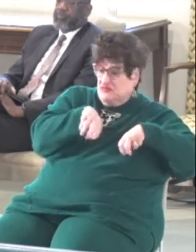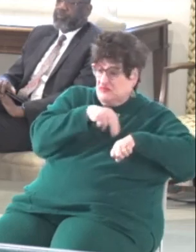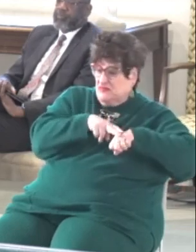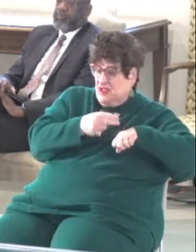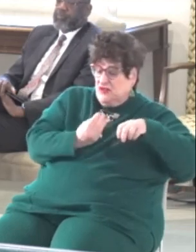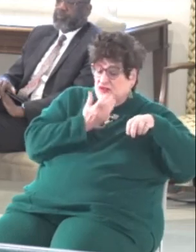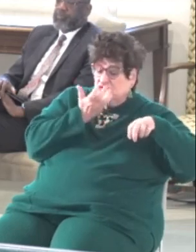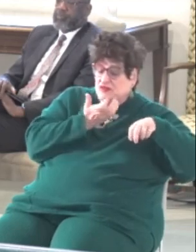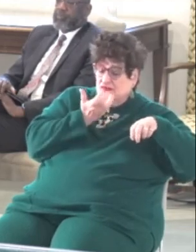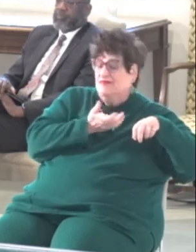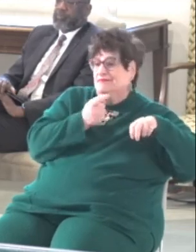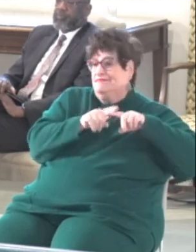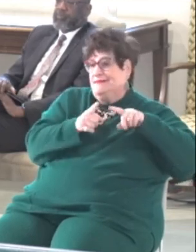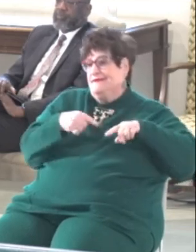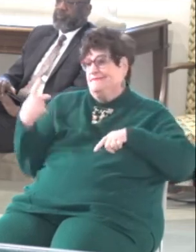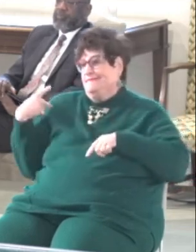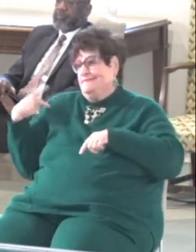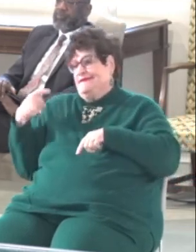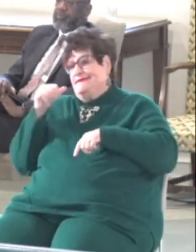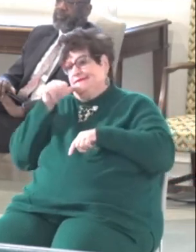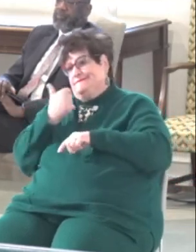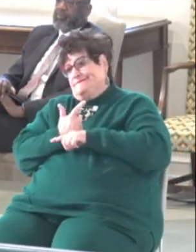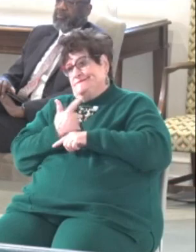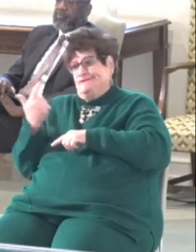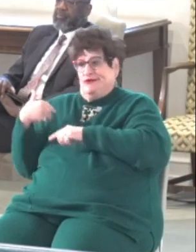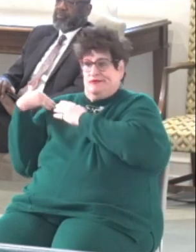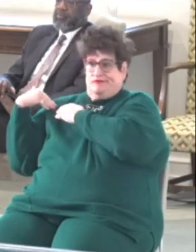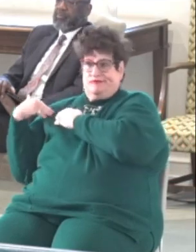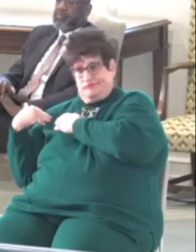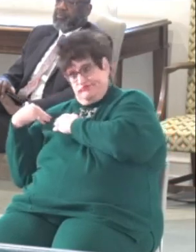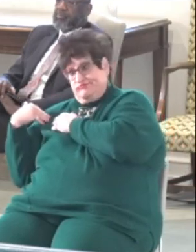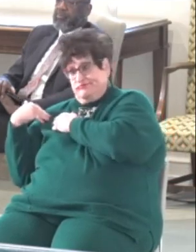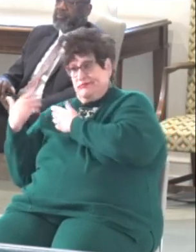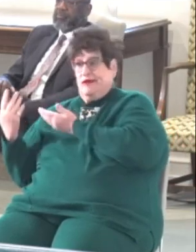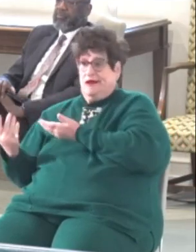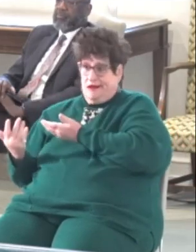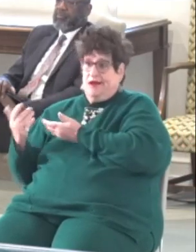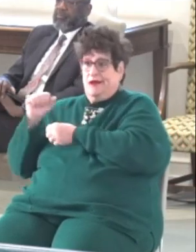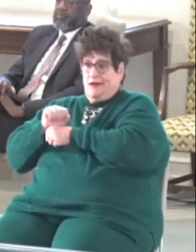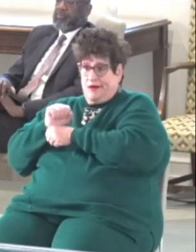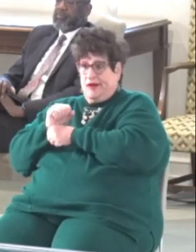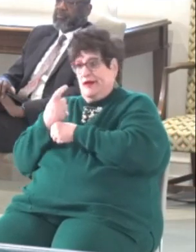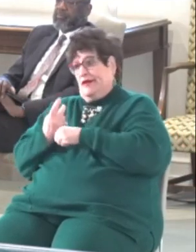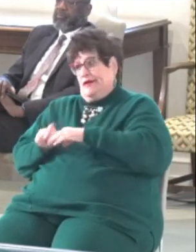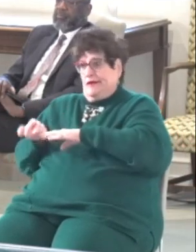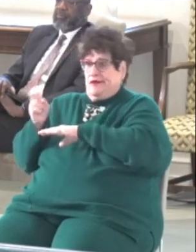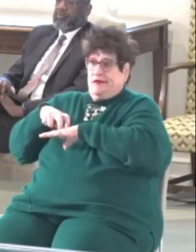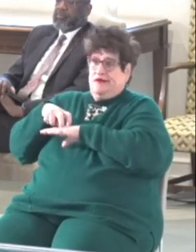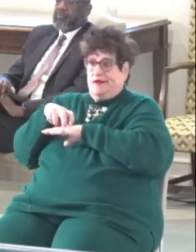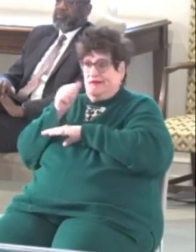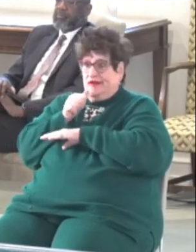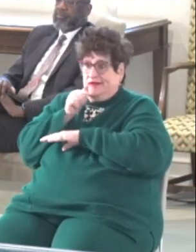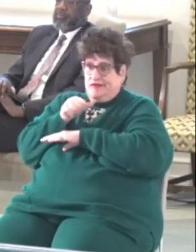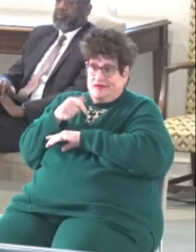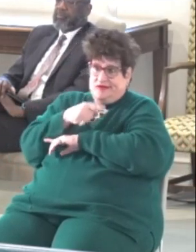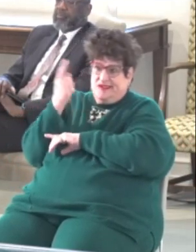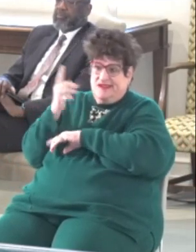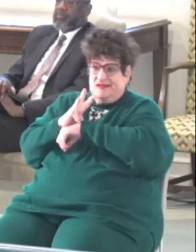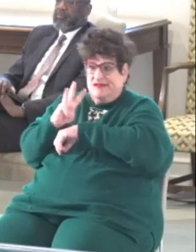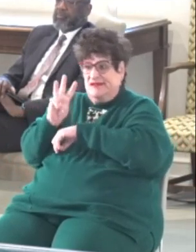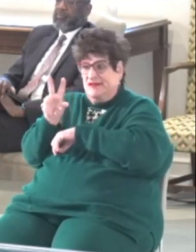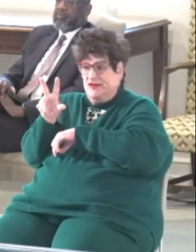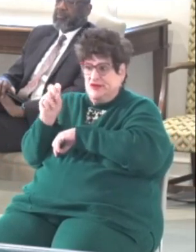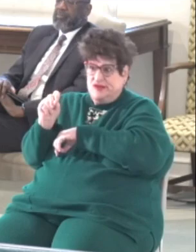and me to take on this duty. I get up before school around 6:30